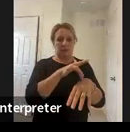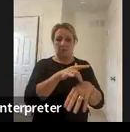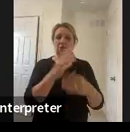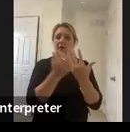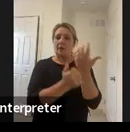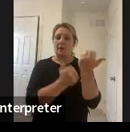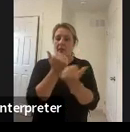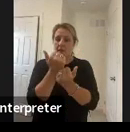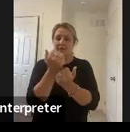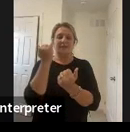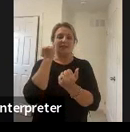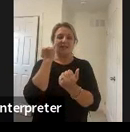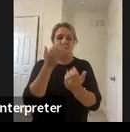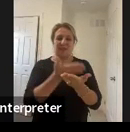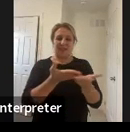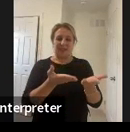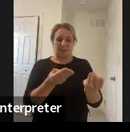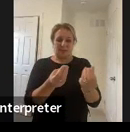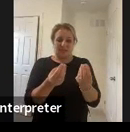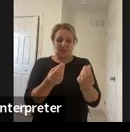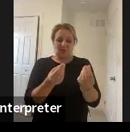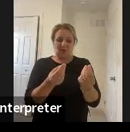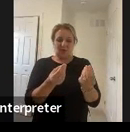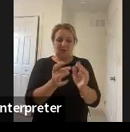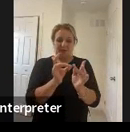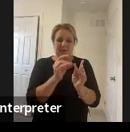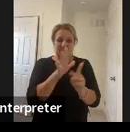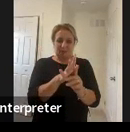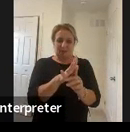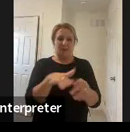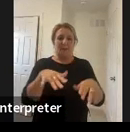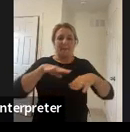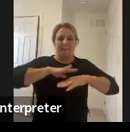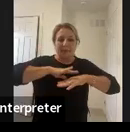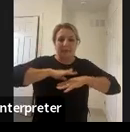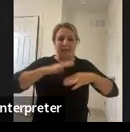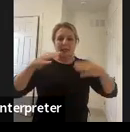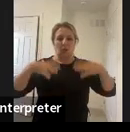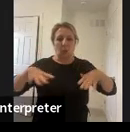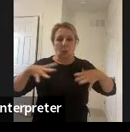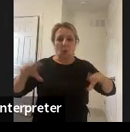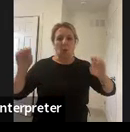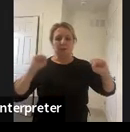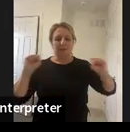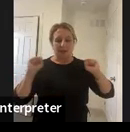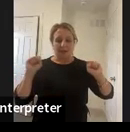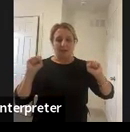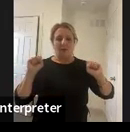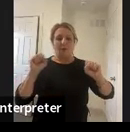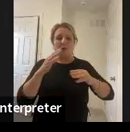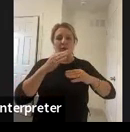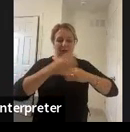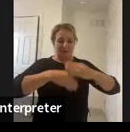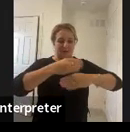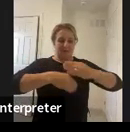when handling contaminated materials, such as bedding, clothes, and towels, or the dressing used to cover